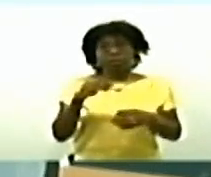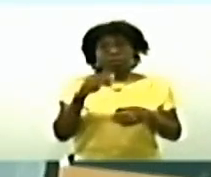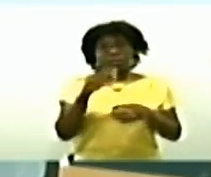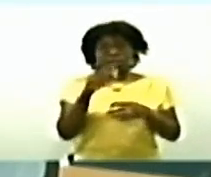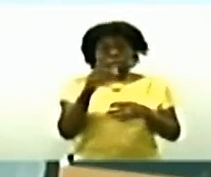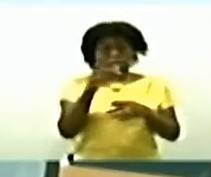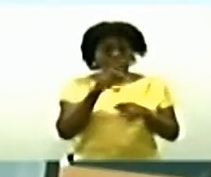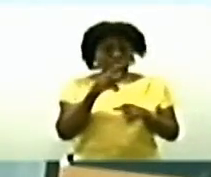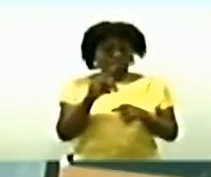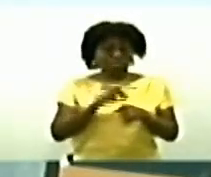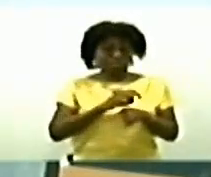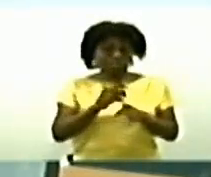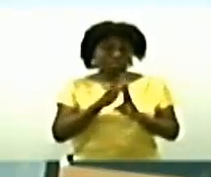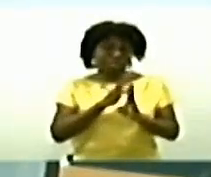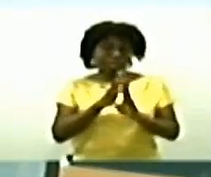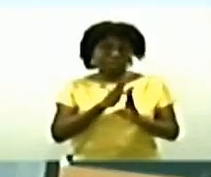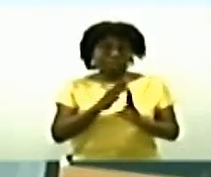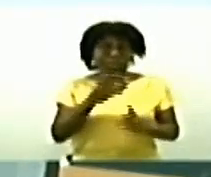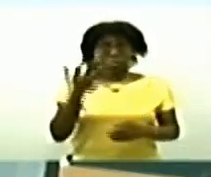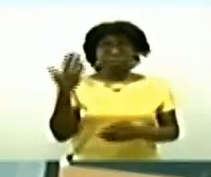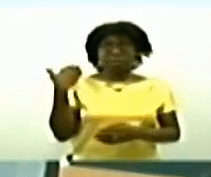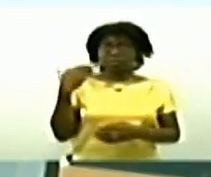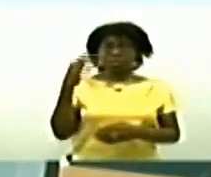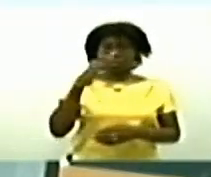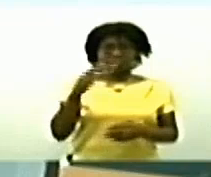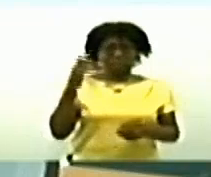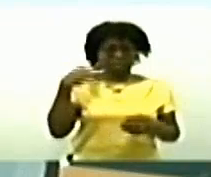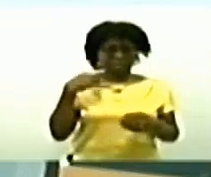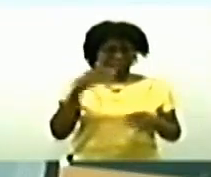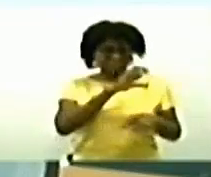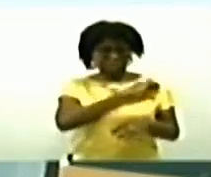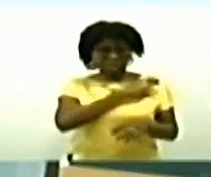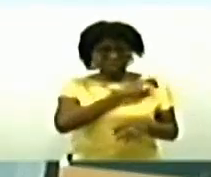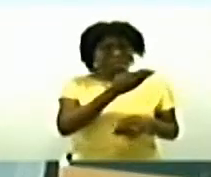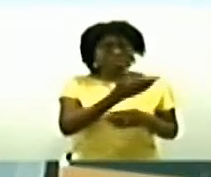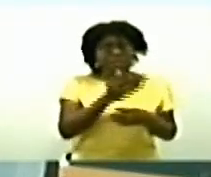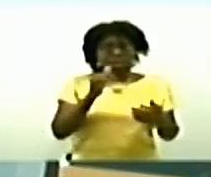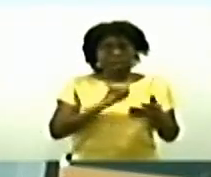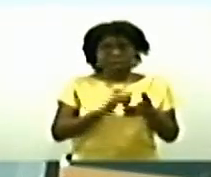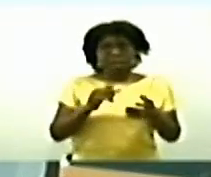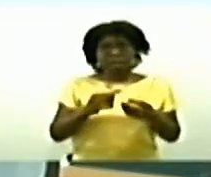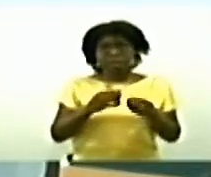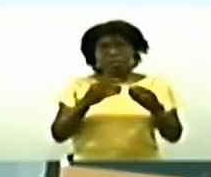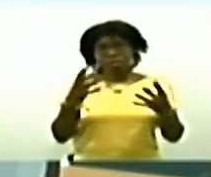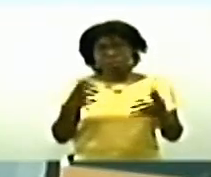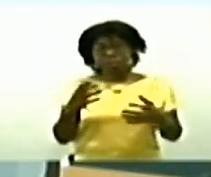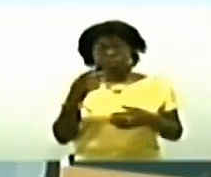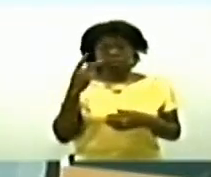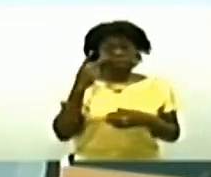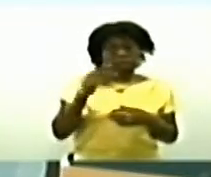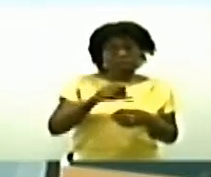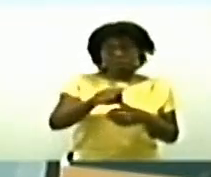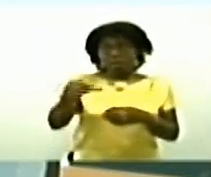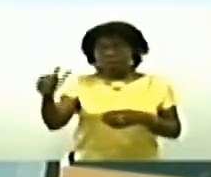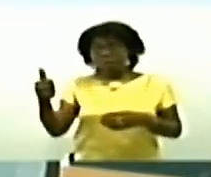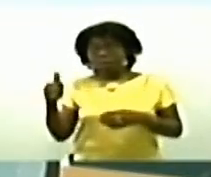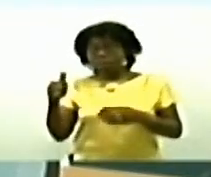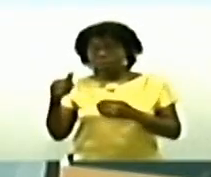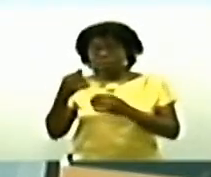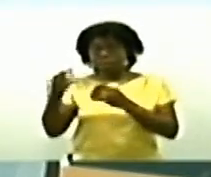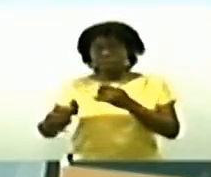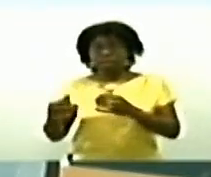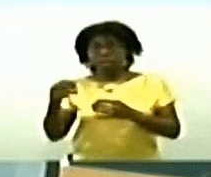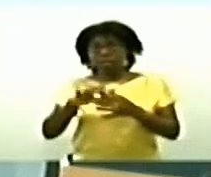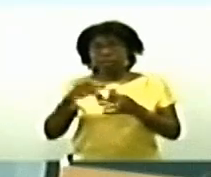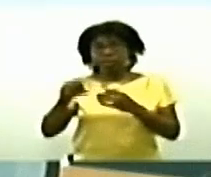You didn't have police officers traversing this area as you would see on the other end of the south. So I'm